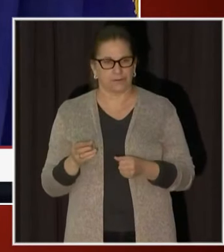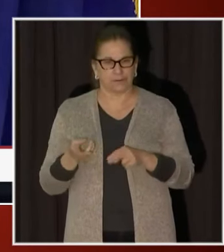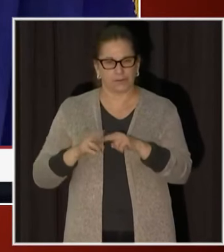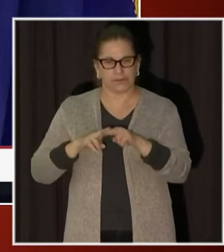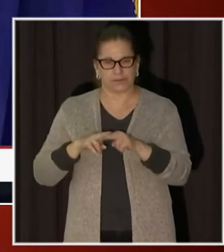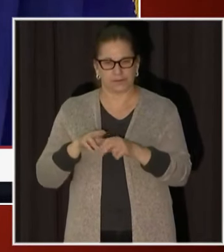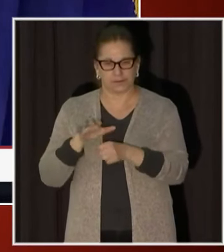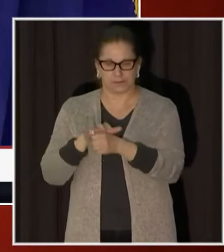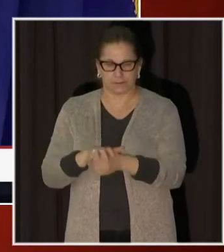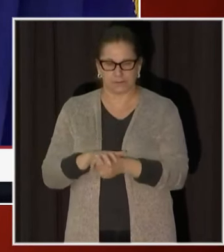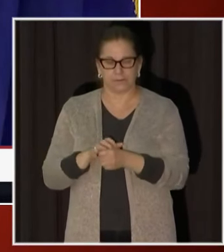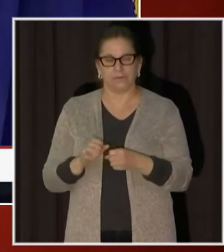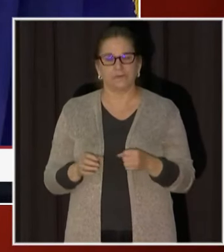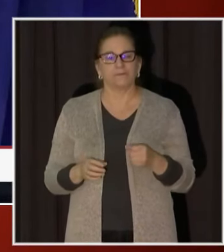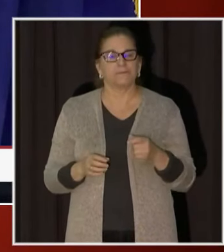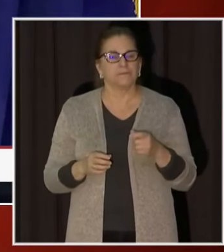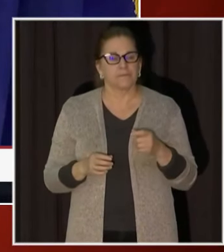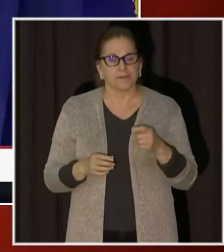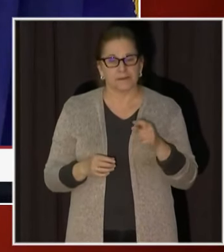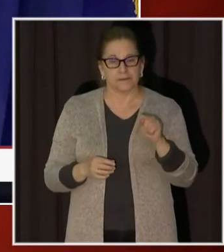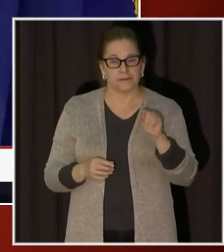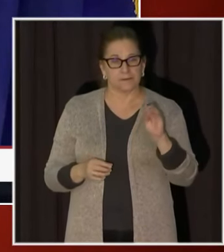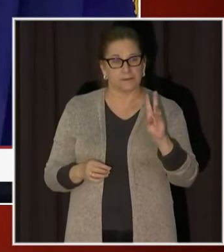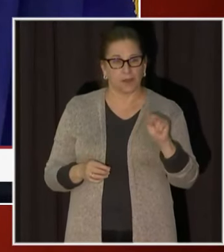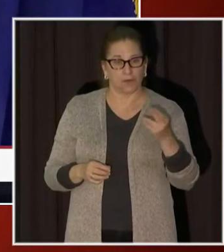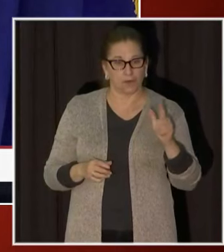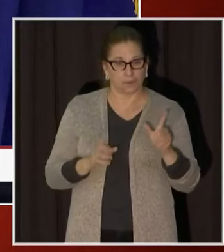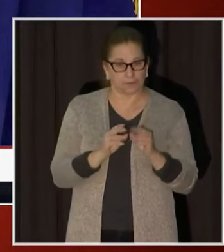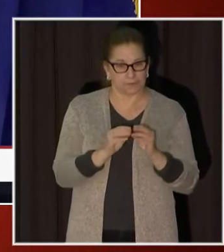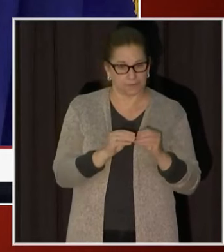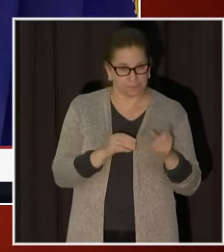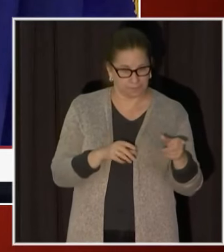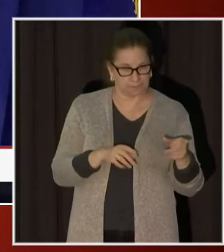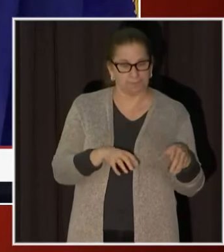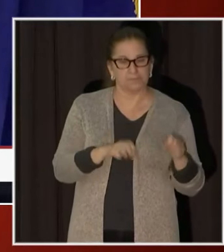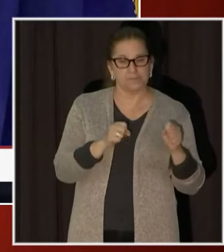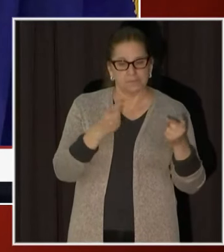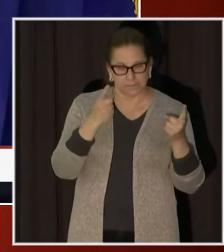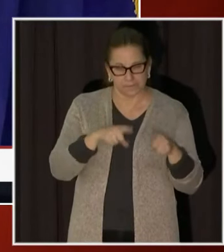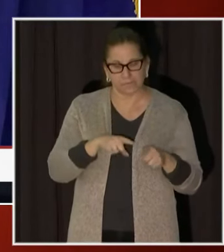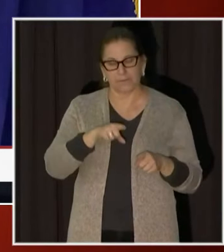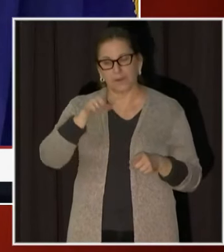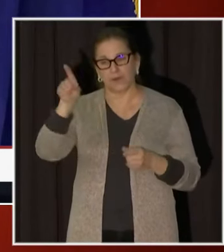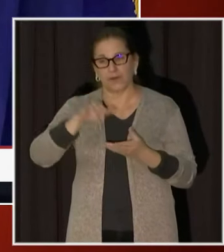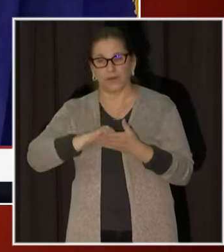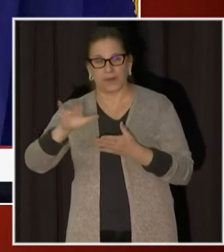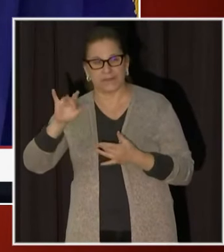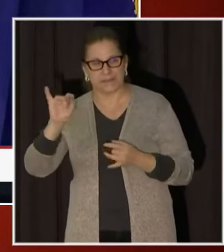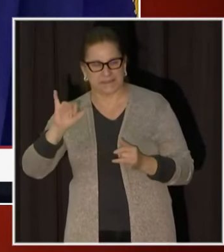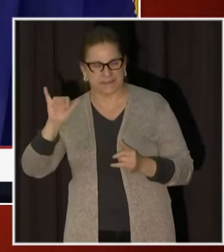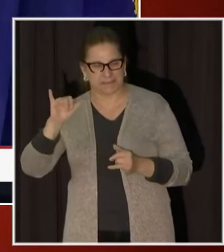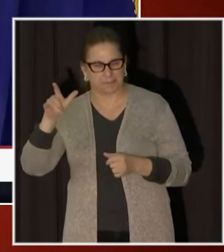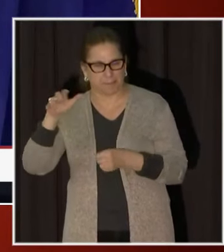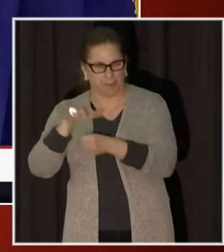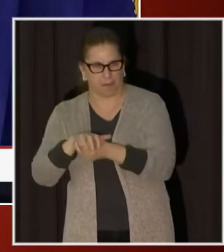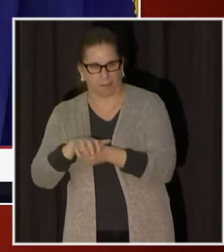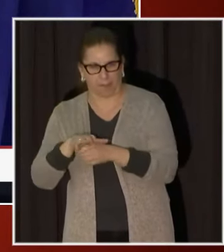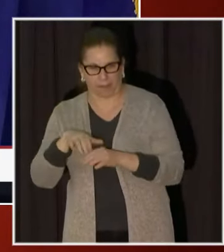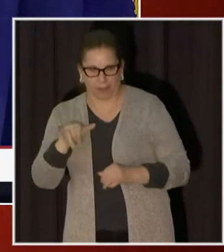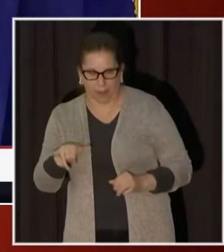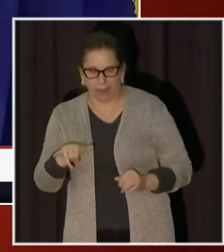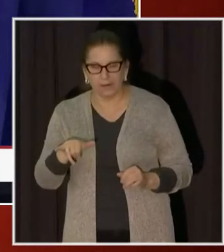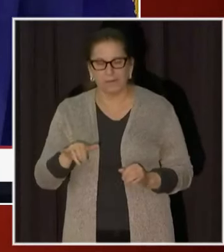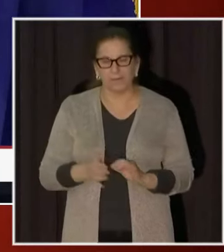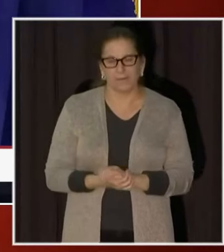similar legislation with a 10% cap. There are also a couple of provisions in the bill requiring payment